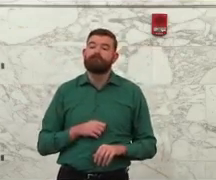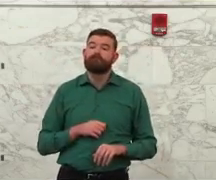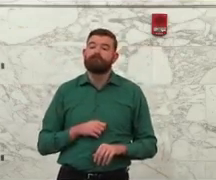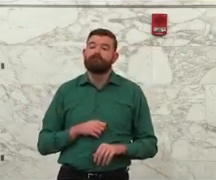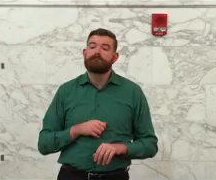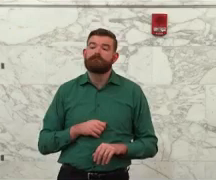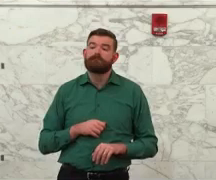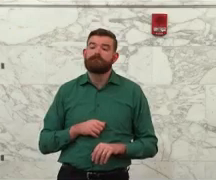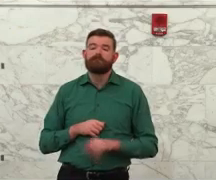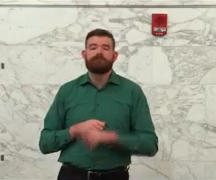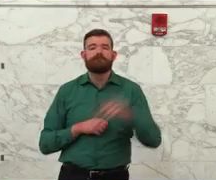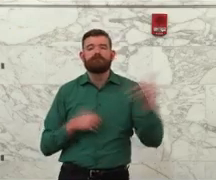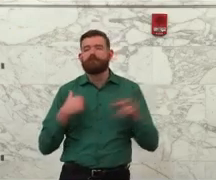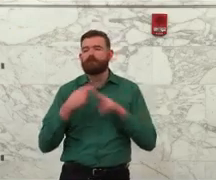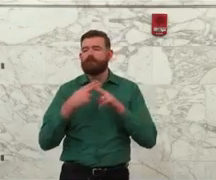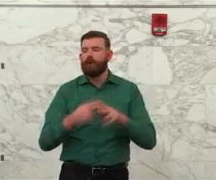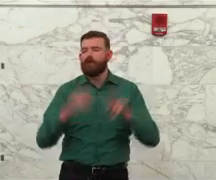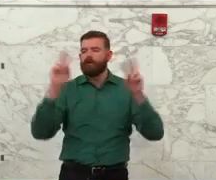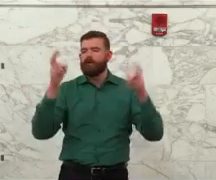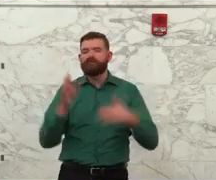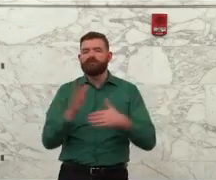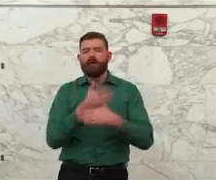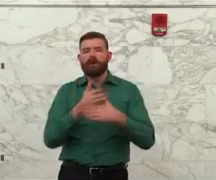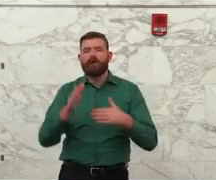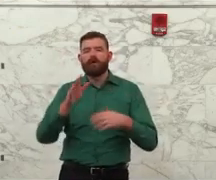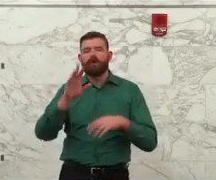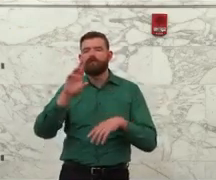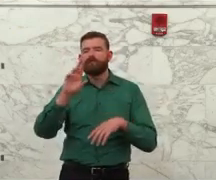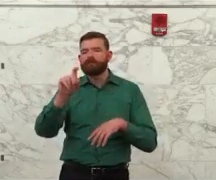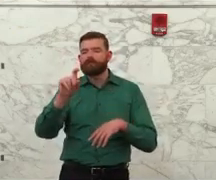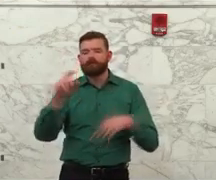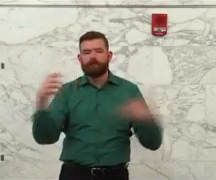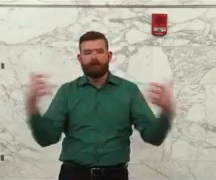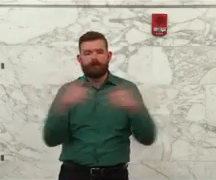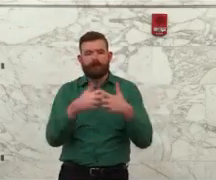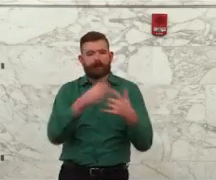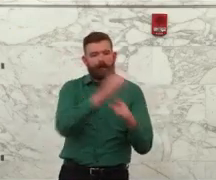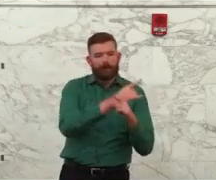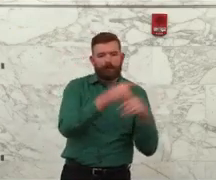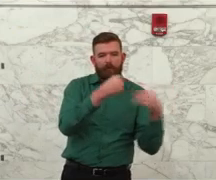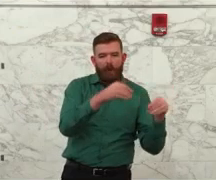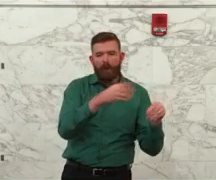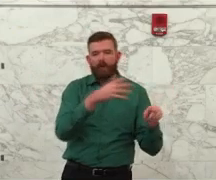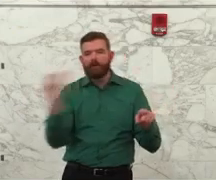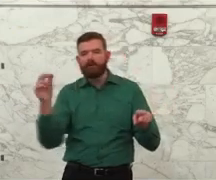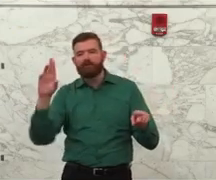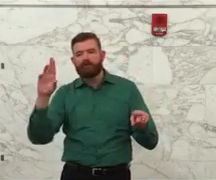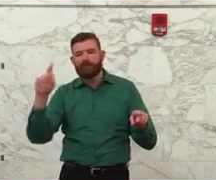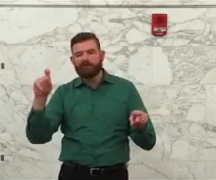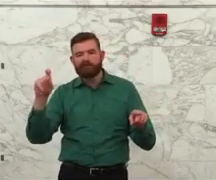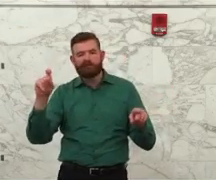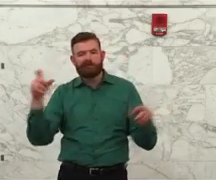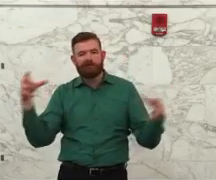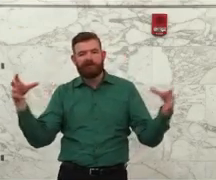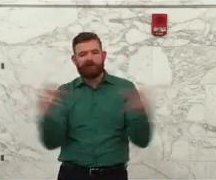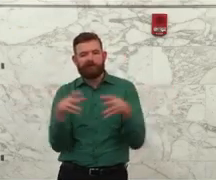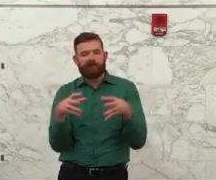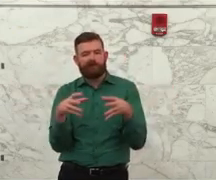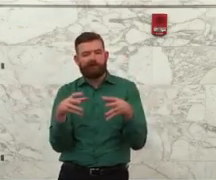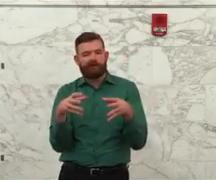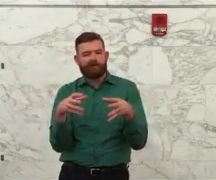I don't know that I've ever been in one of those, by the way, so I've got to, at some point, separately compare notes with you. But there are some in some